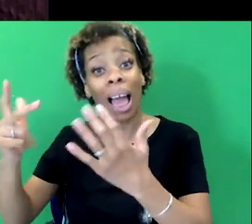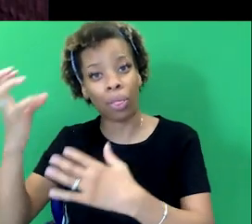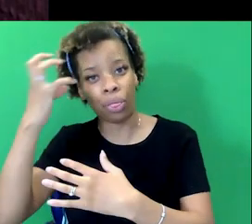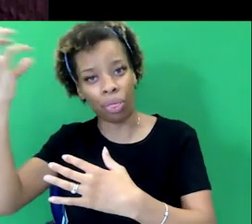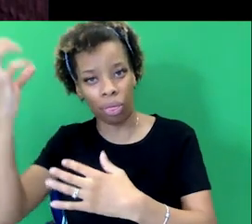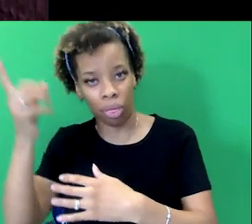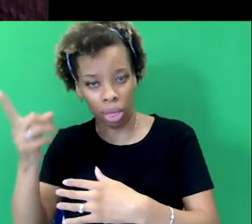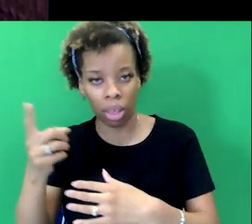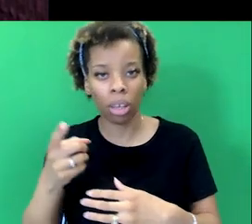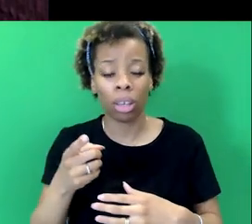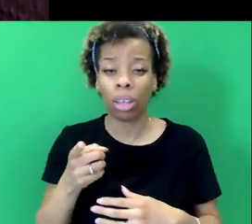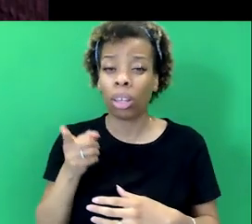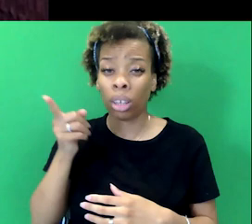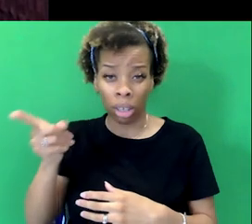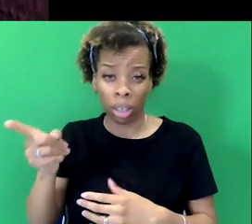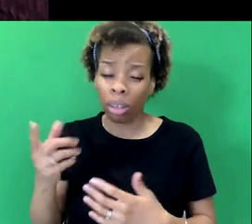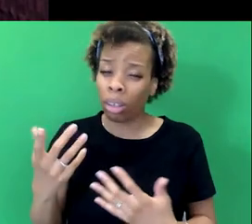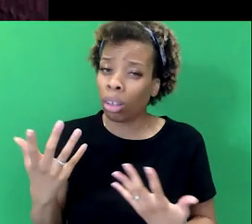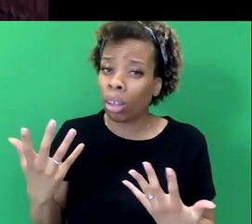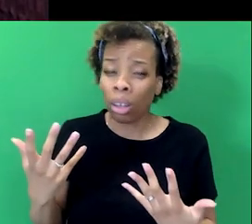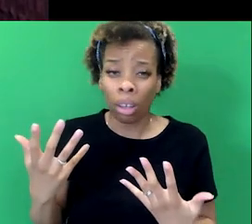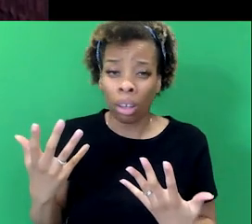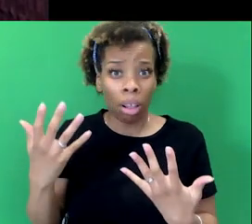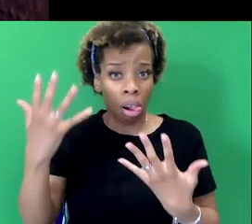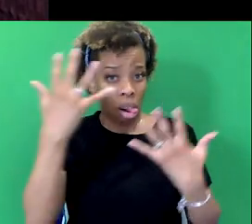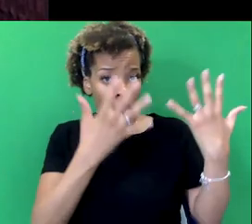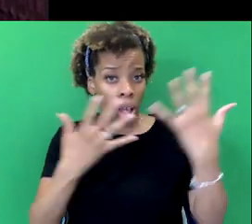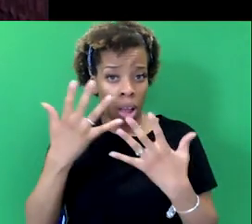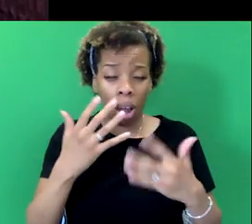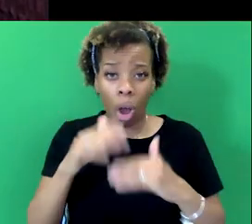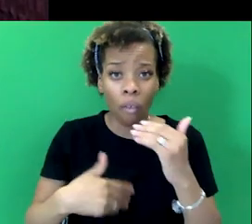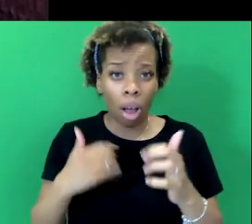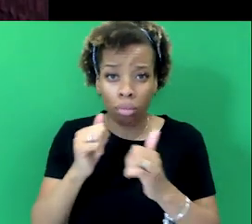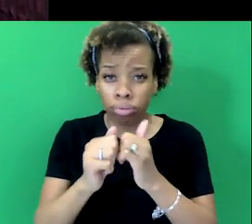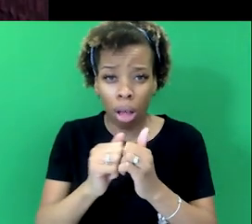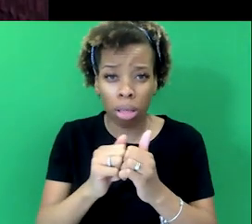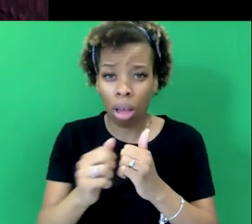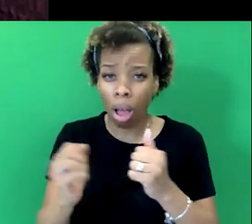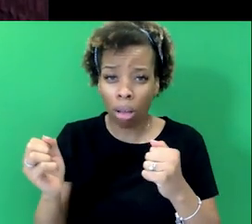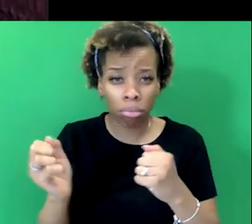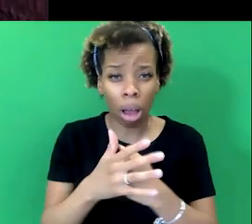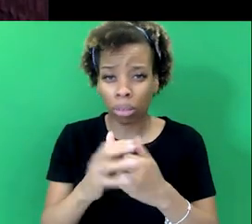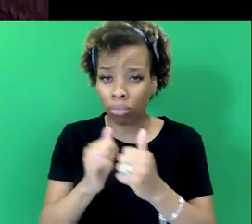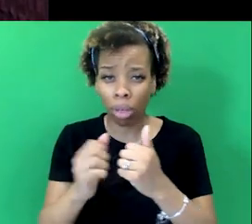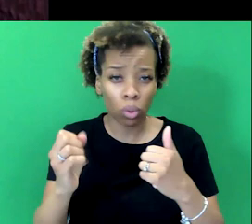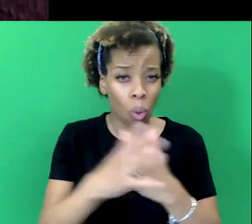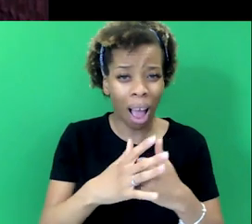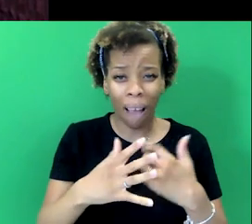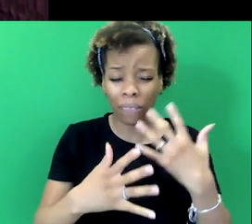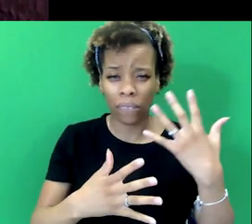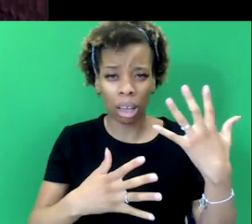this dreadful nightmare about his brother. He's married his brother's wife, Catherine, and you know, he